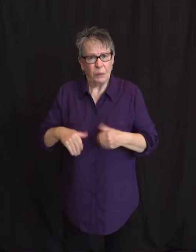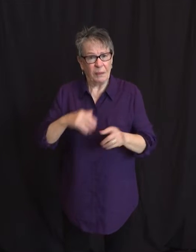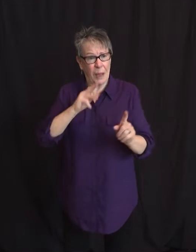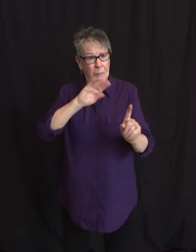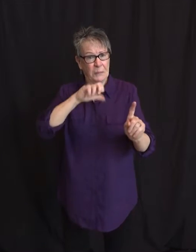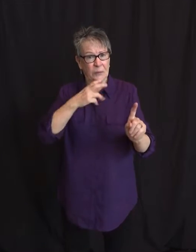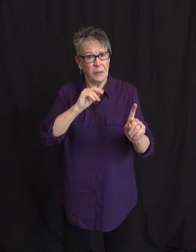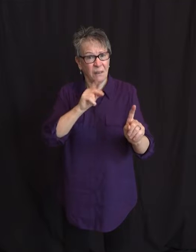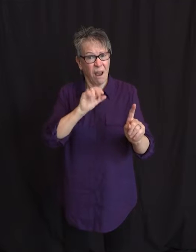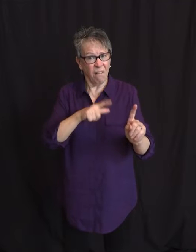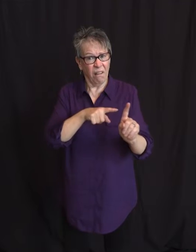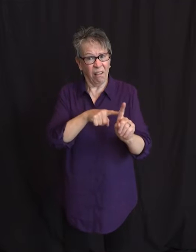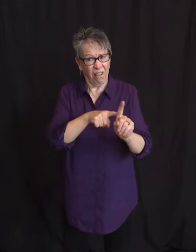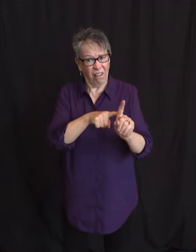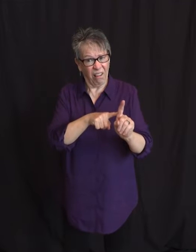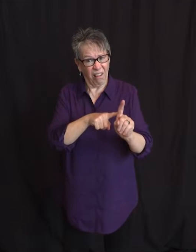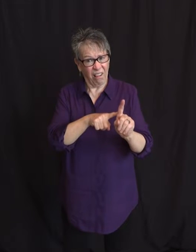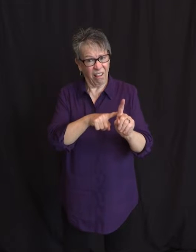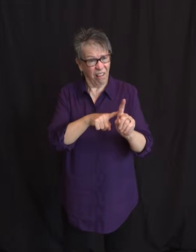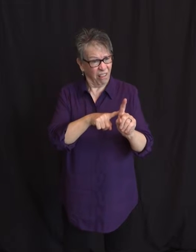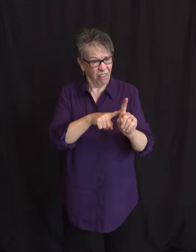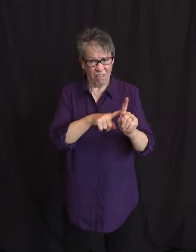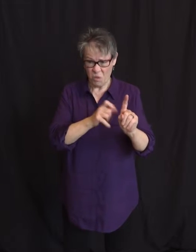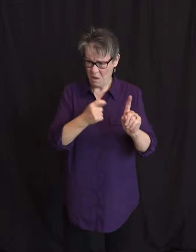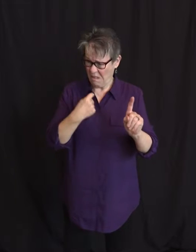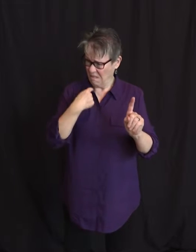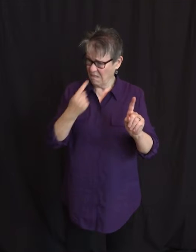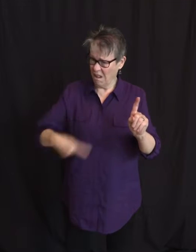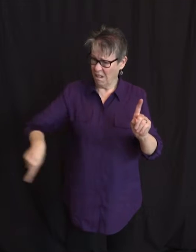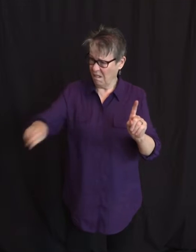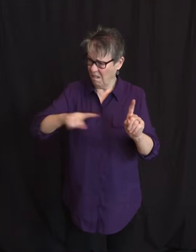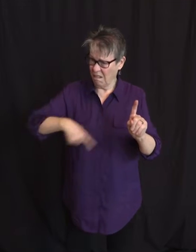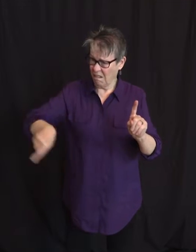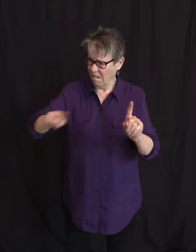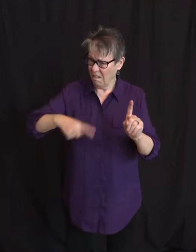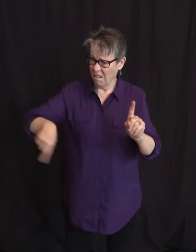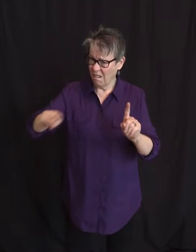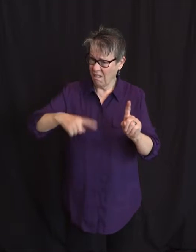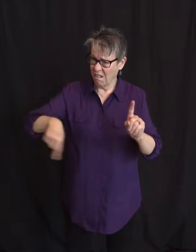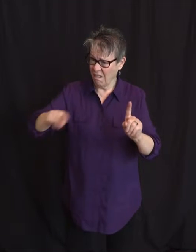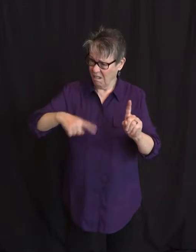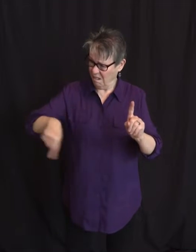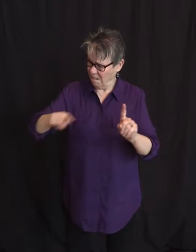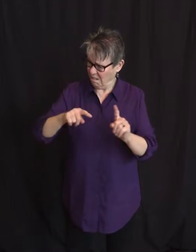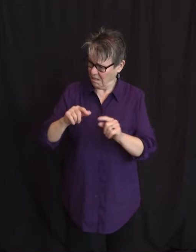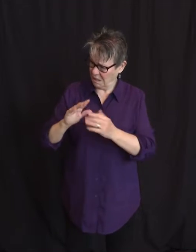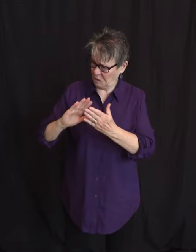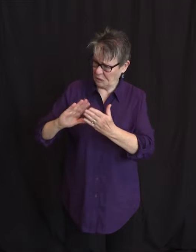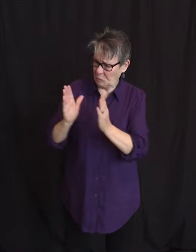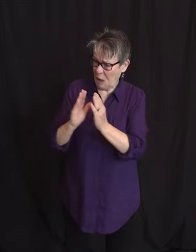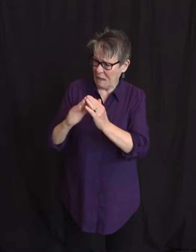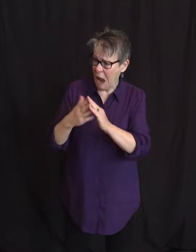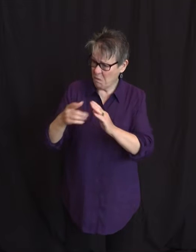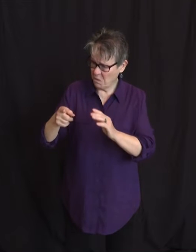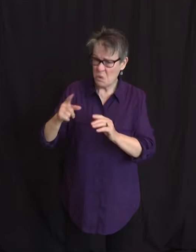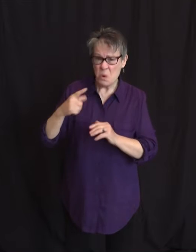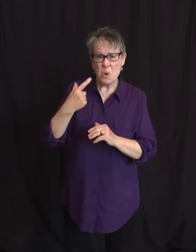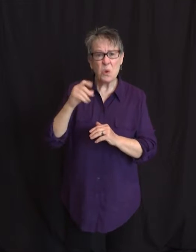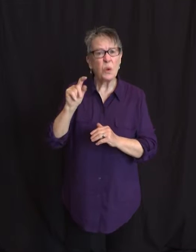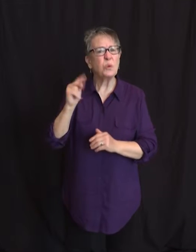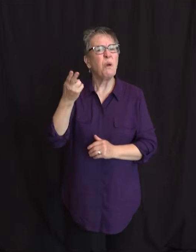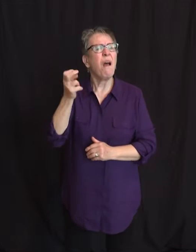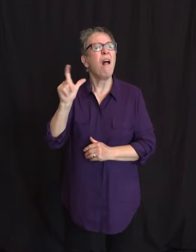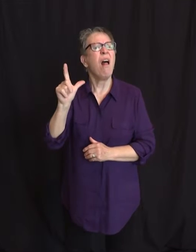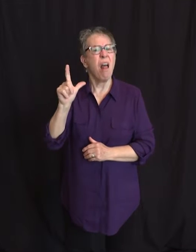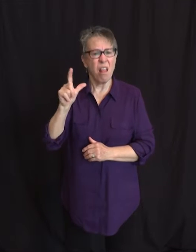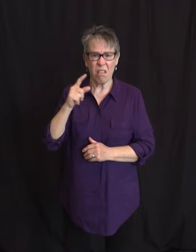small town America to go to hell. That's what he's doing right now. Well, in my district today, we are going to